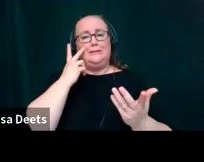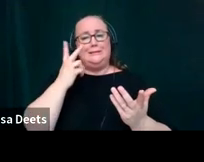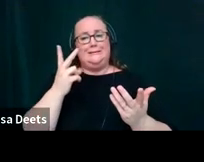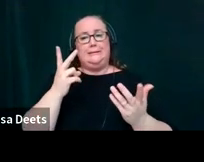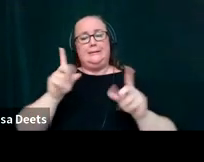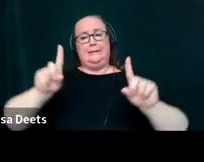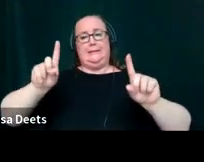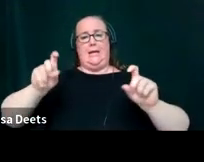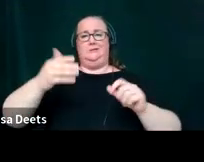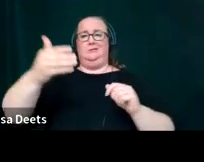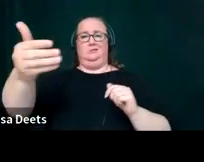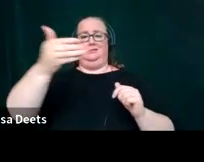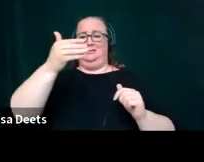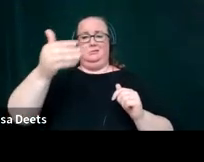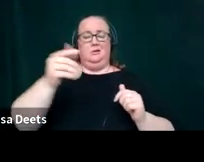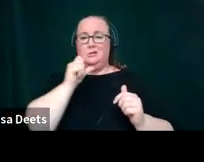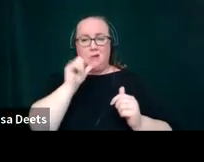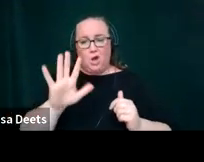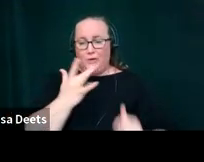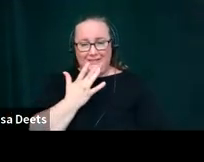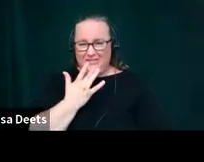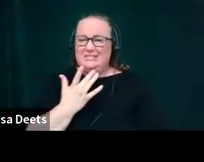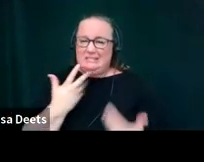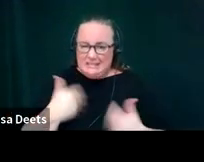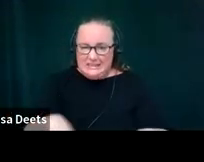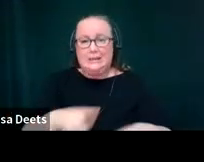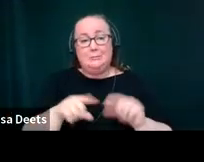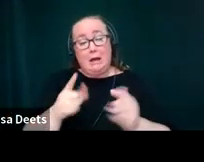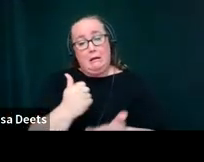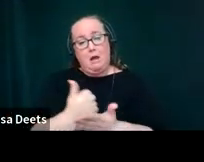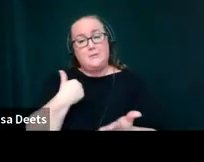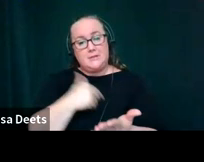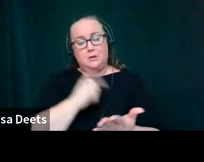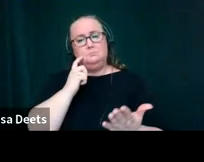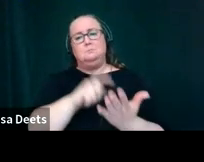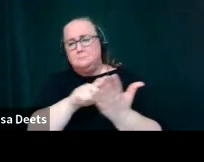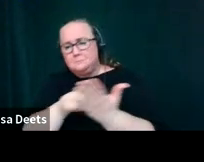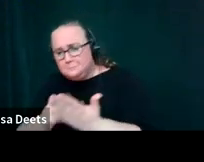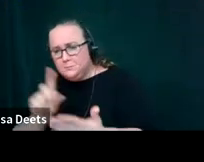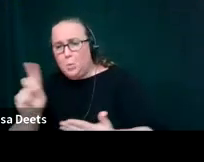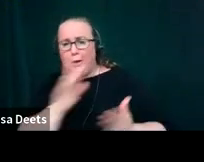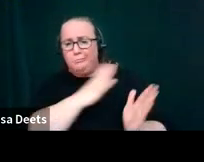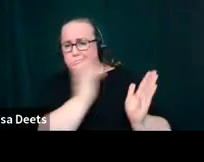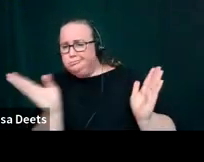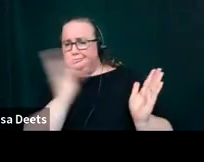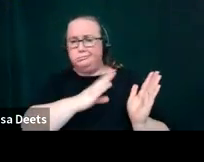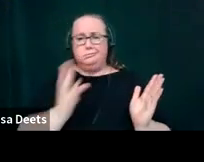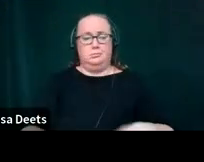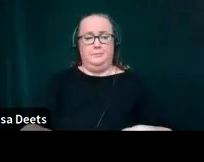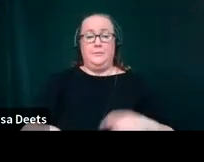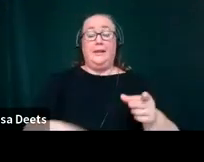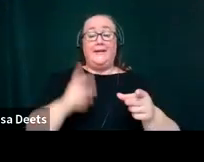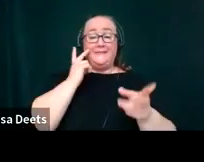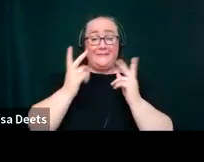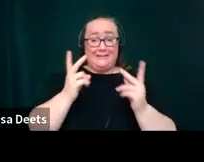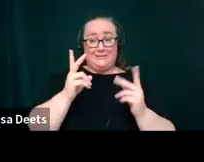that it's no one's favorite test, but it is very helpful to us. Glaucomatous visual field defects appear the way that they do in